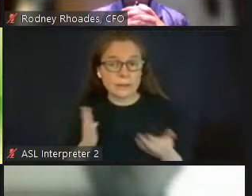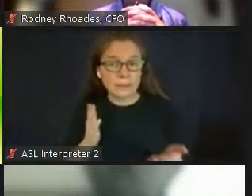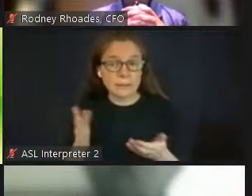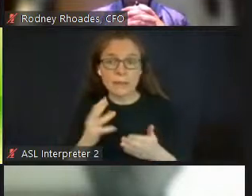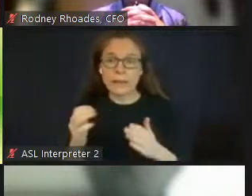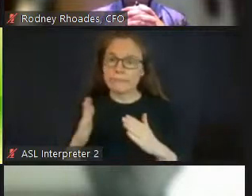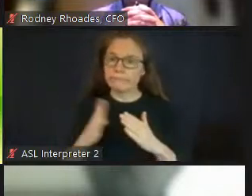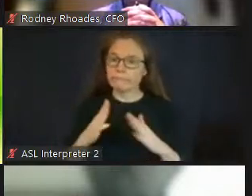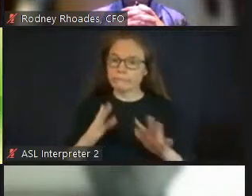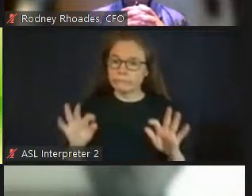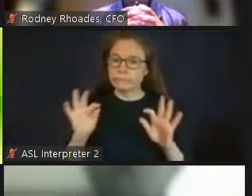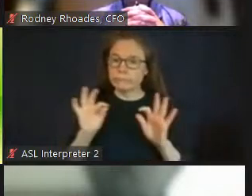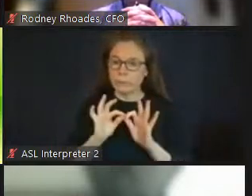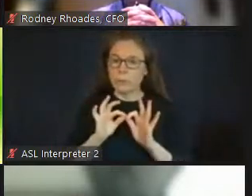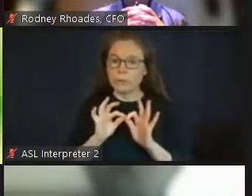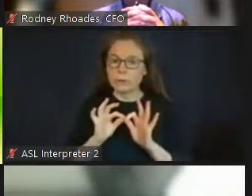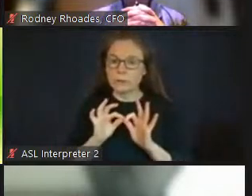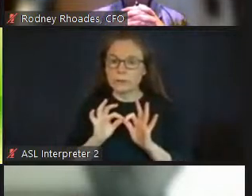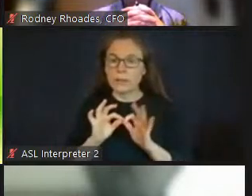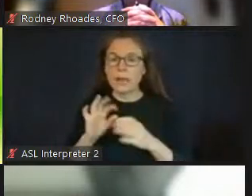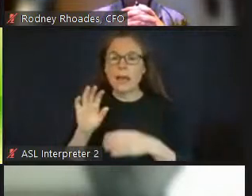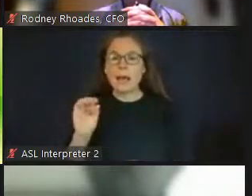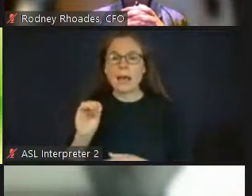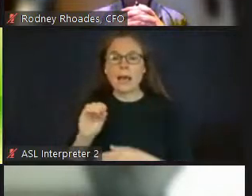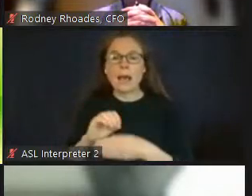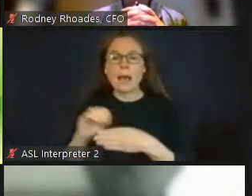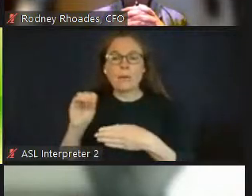importantly, equitable outcomes.